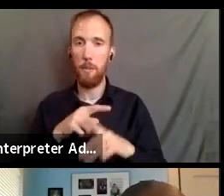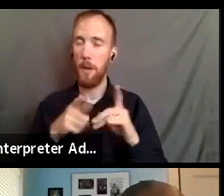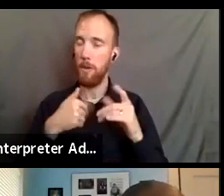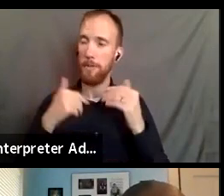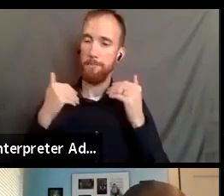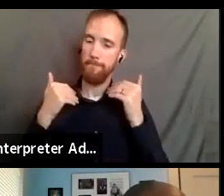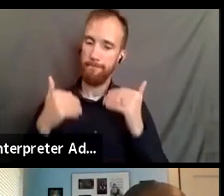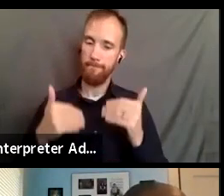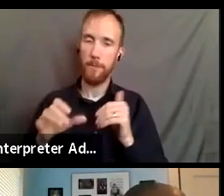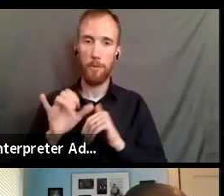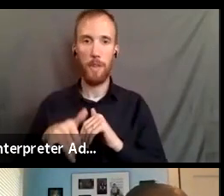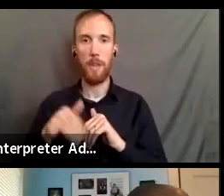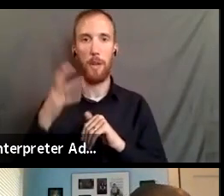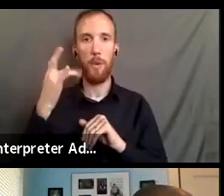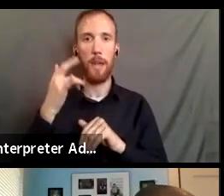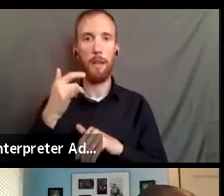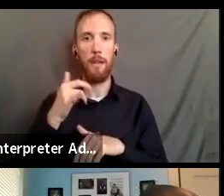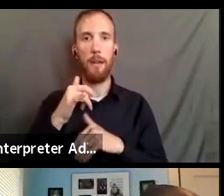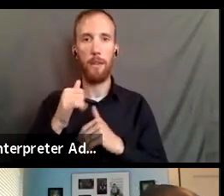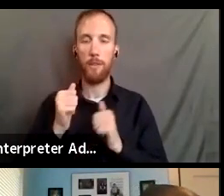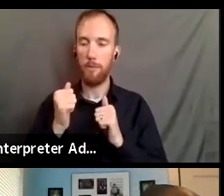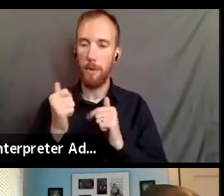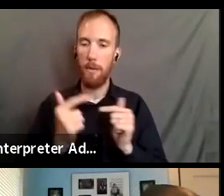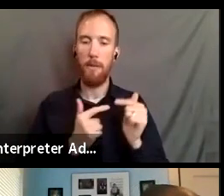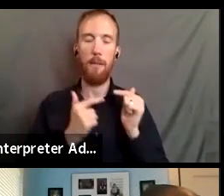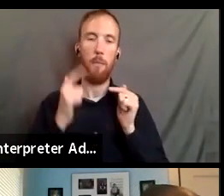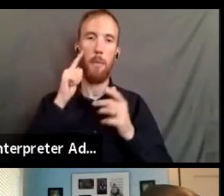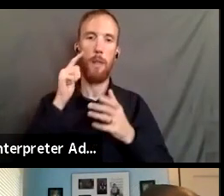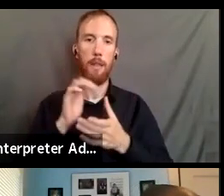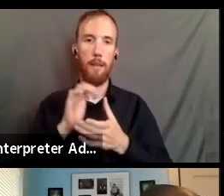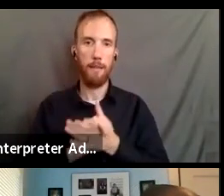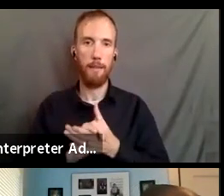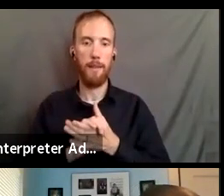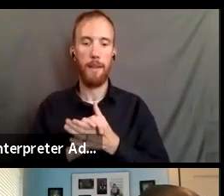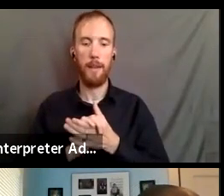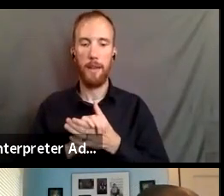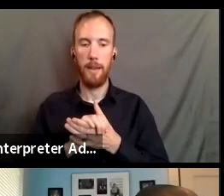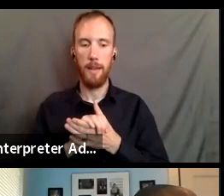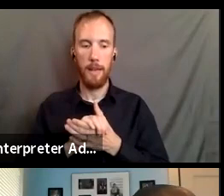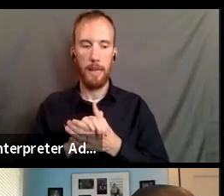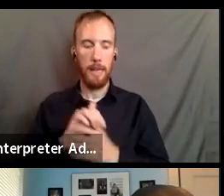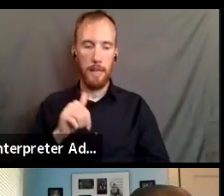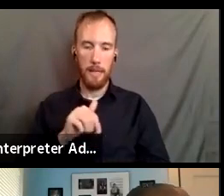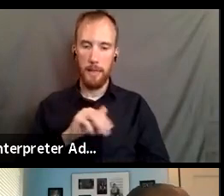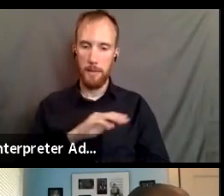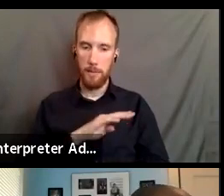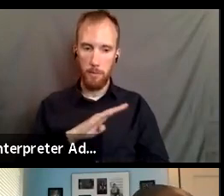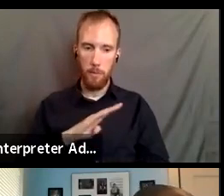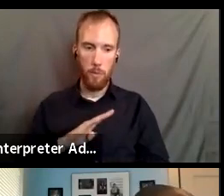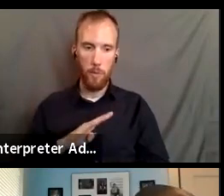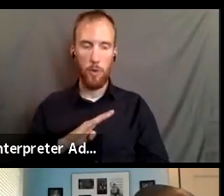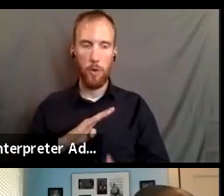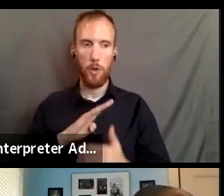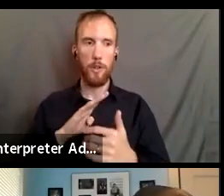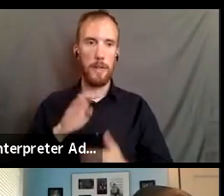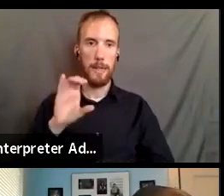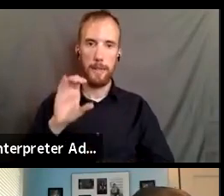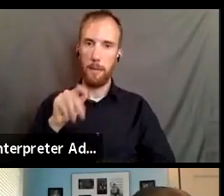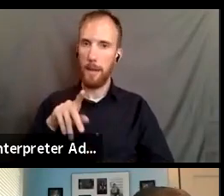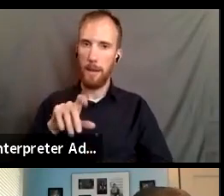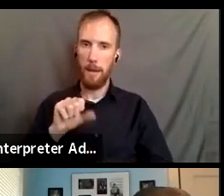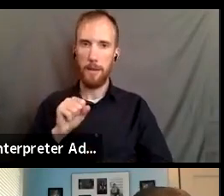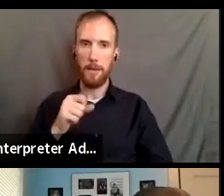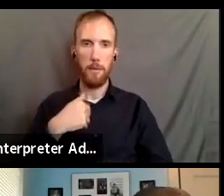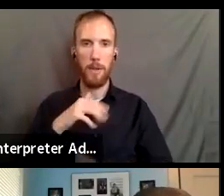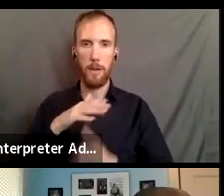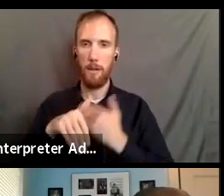board member believes strongly in in the work of this of this board and in the work of cps um and